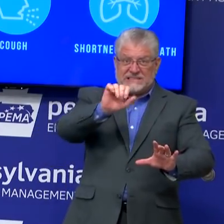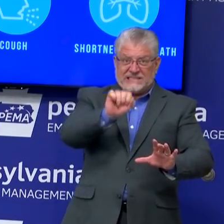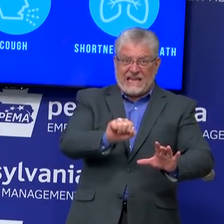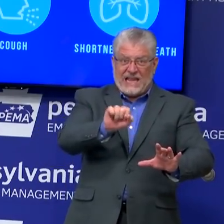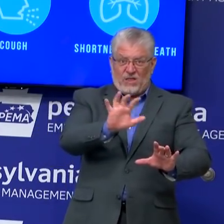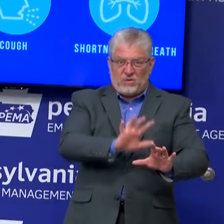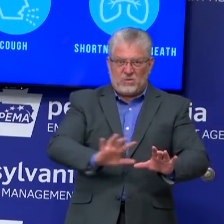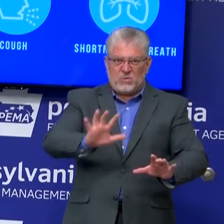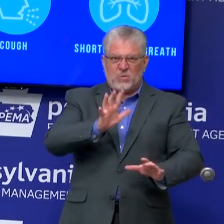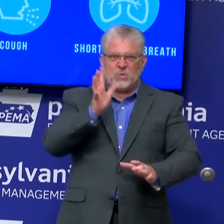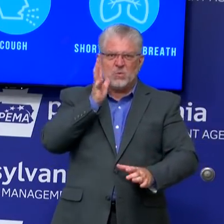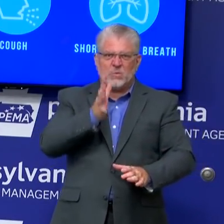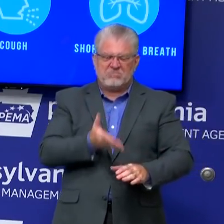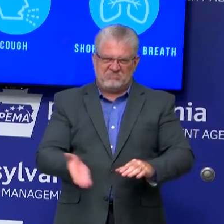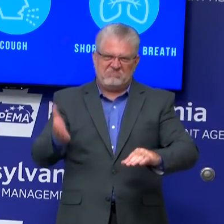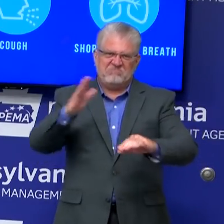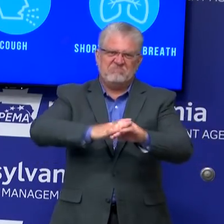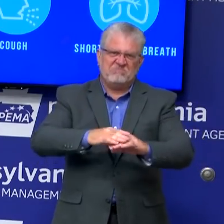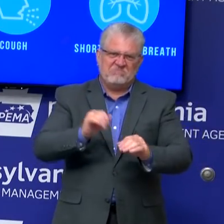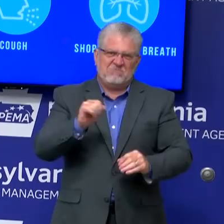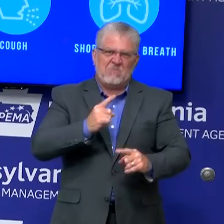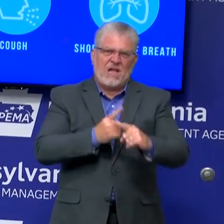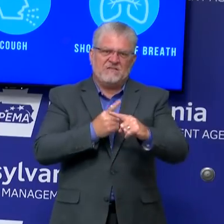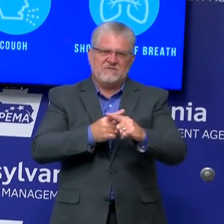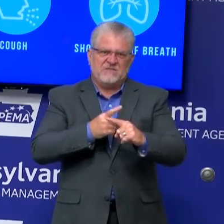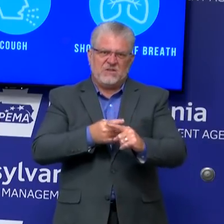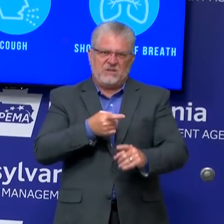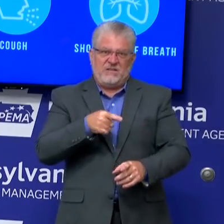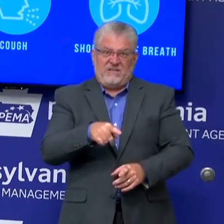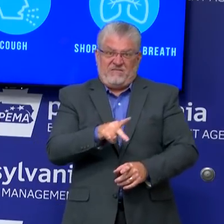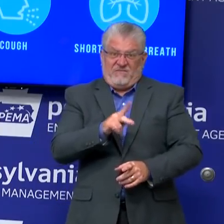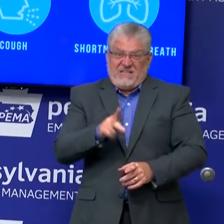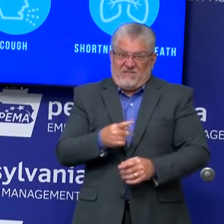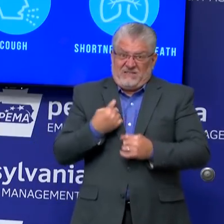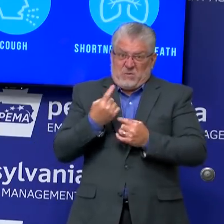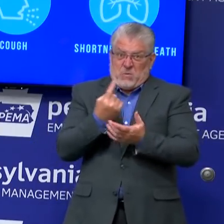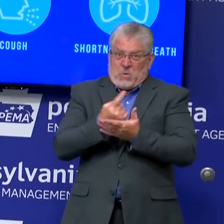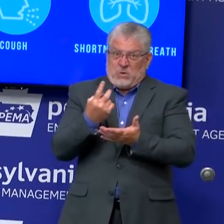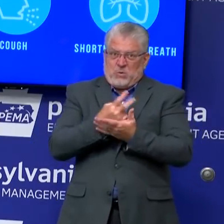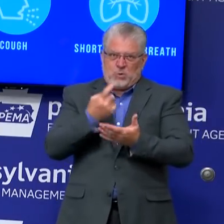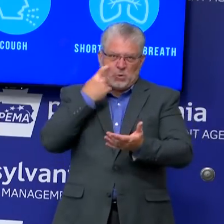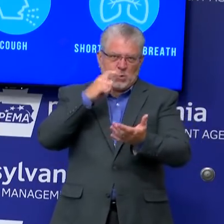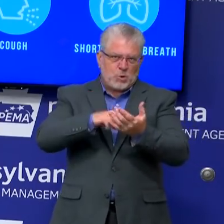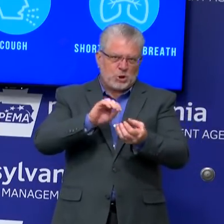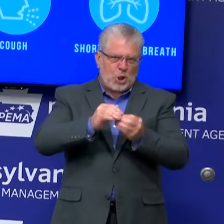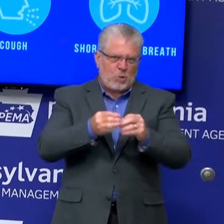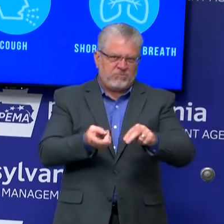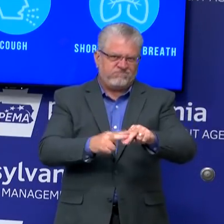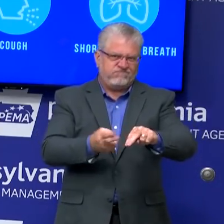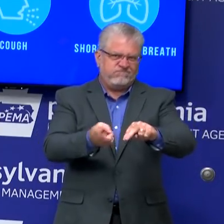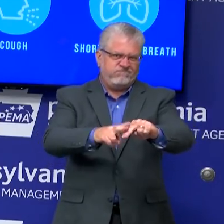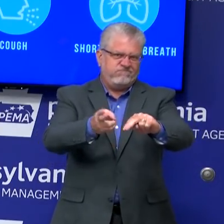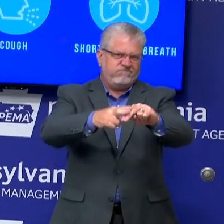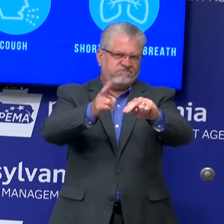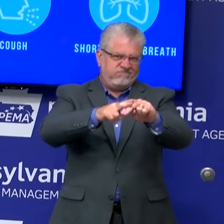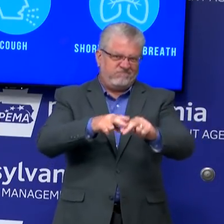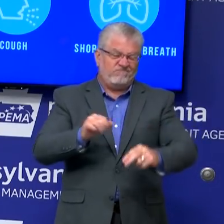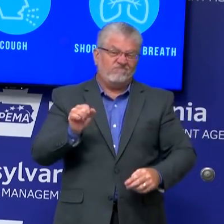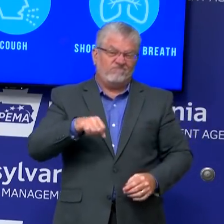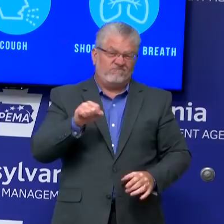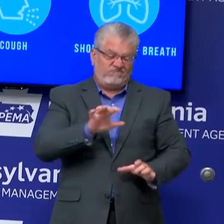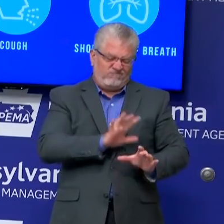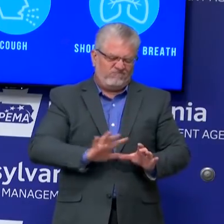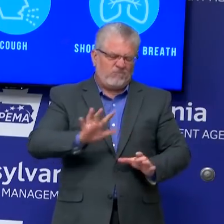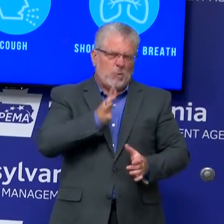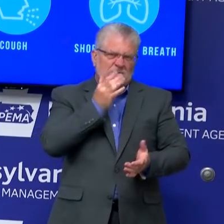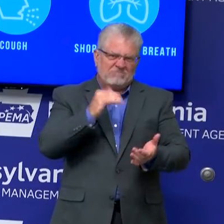to Philadelphia proper. This last week or two, we've seen elevated transmission rates in throughout the Philadelphia area, and we're seeing